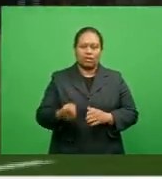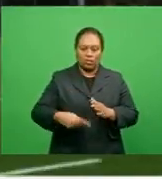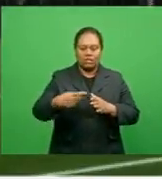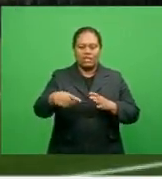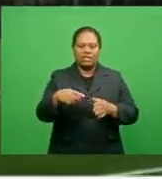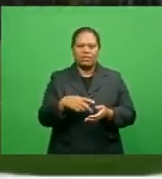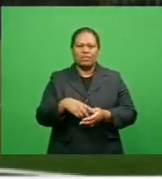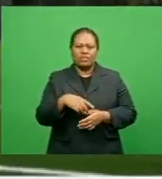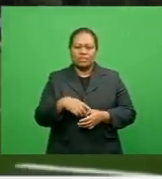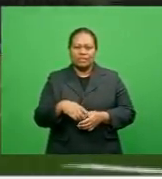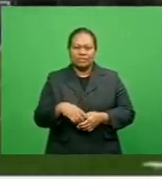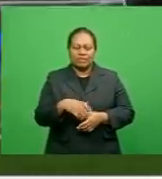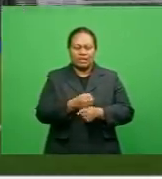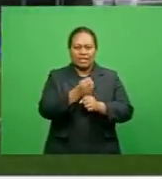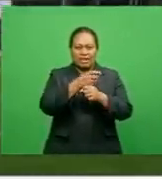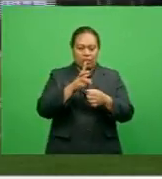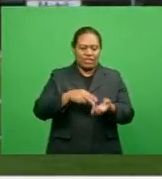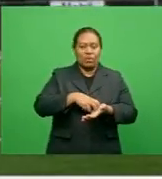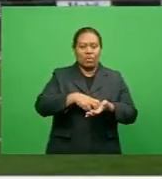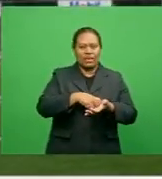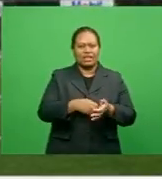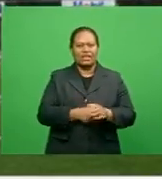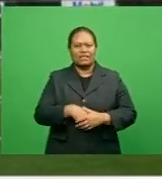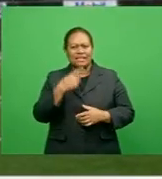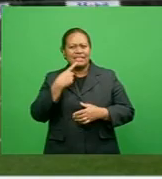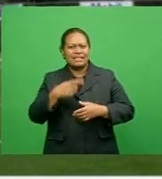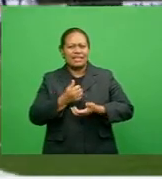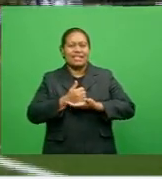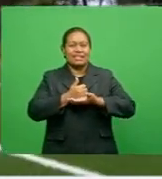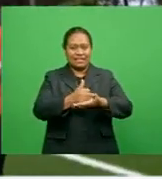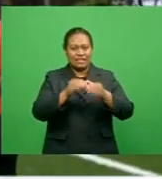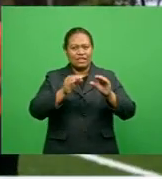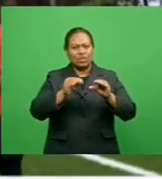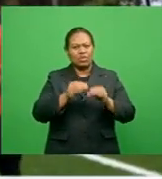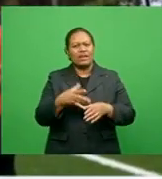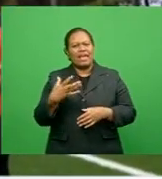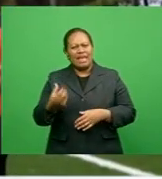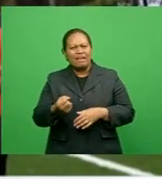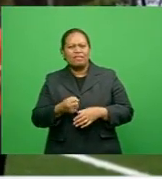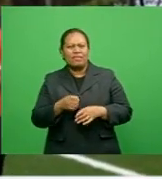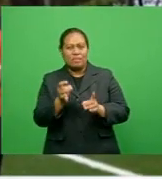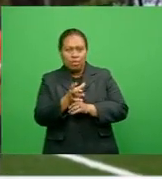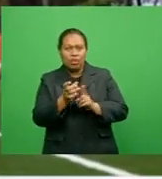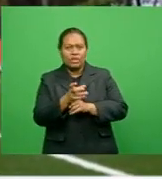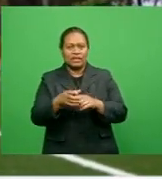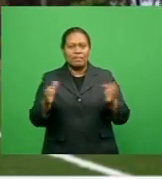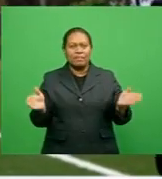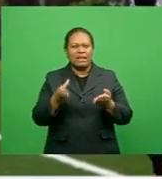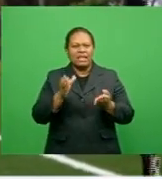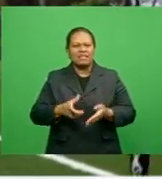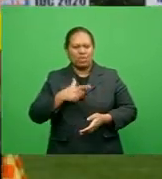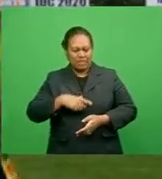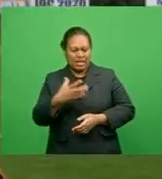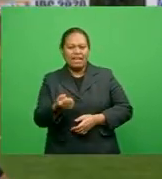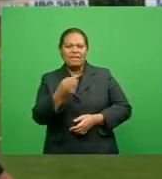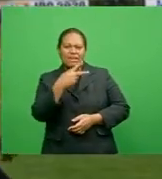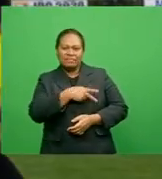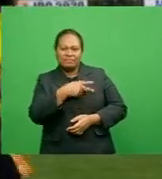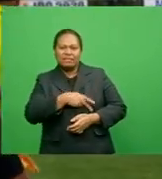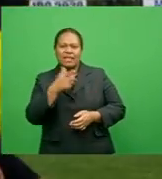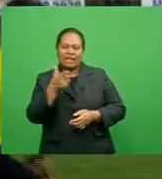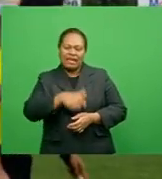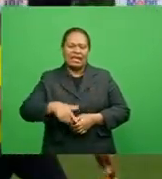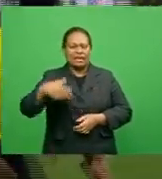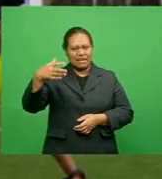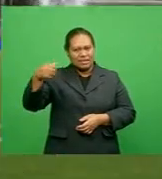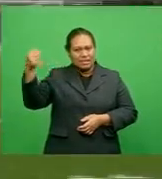their weaknesses. Assistant coach Priyant Manu says with several key players returning from injuries and suspensions, they